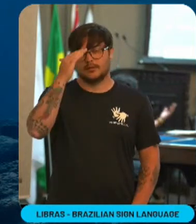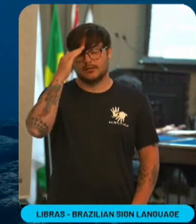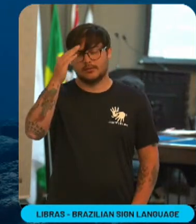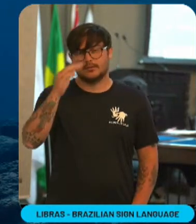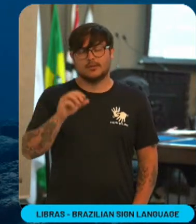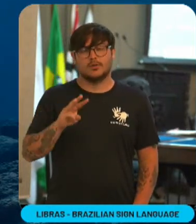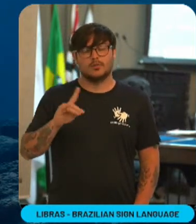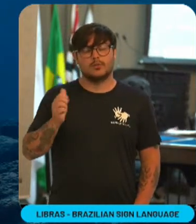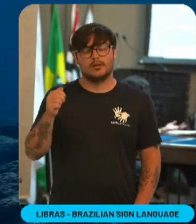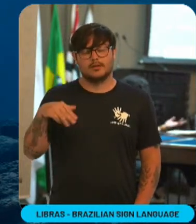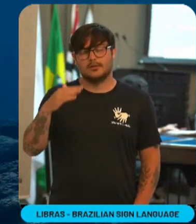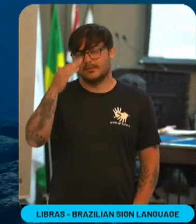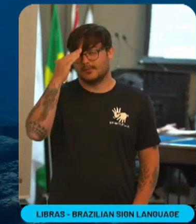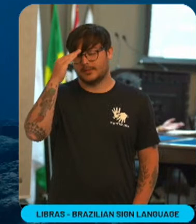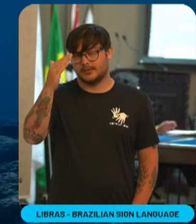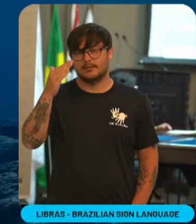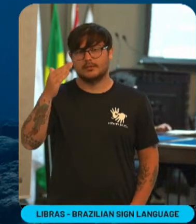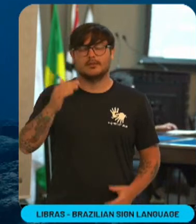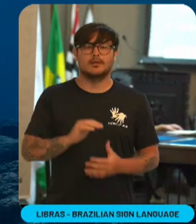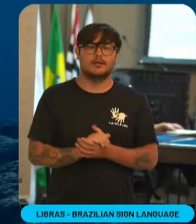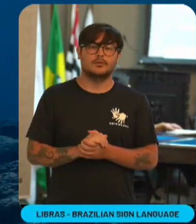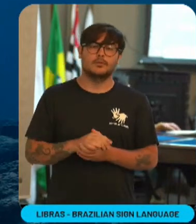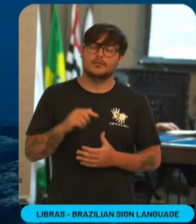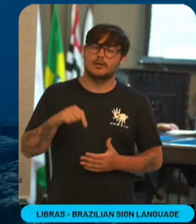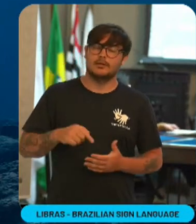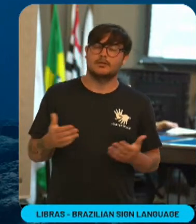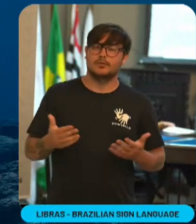So I would like to thank Williams